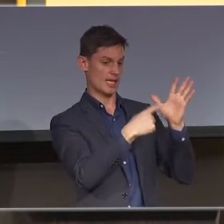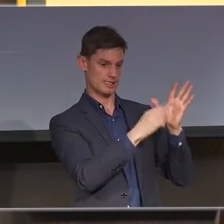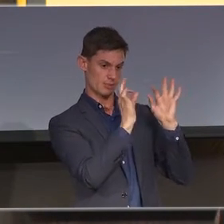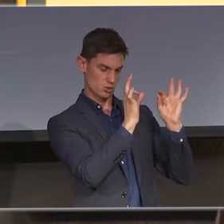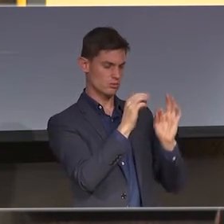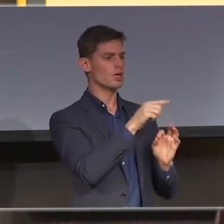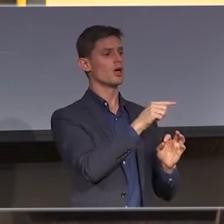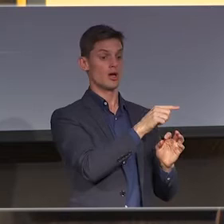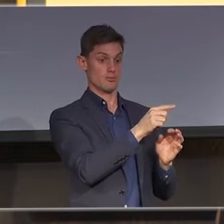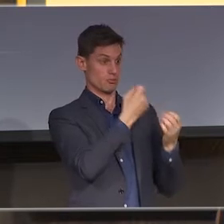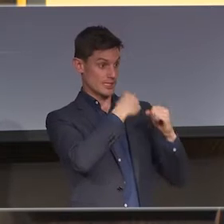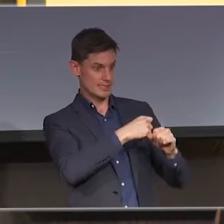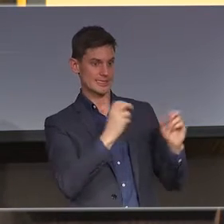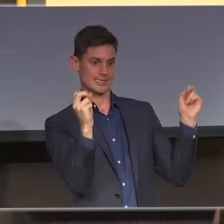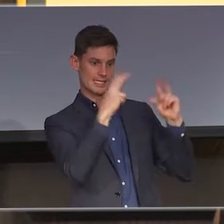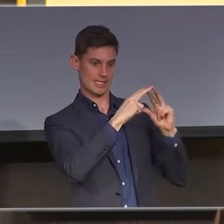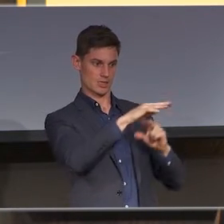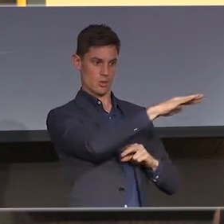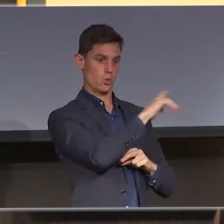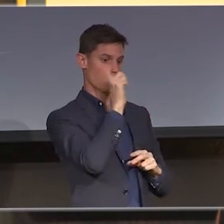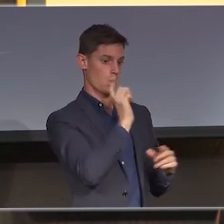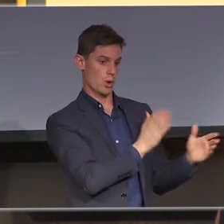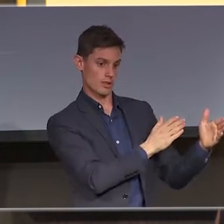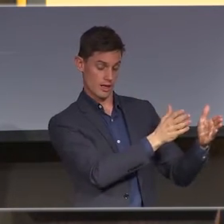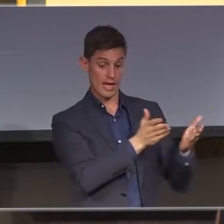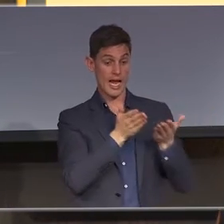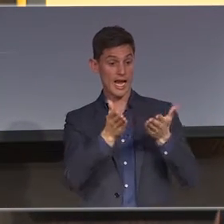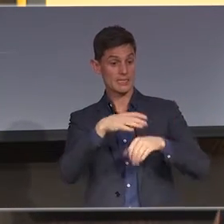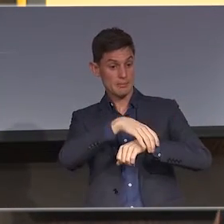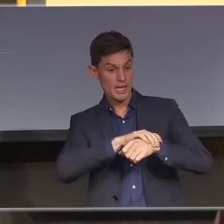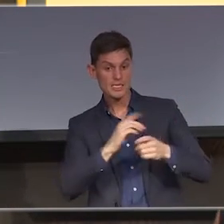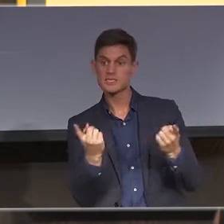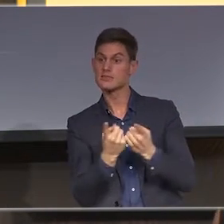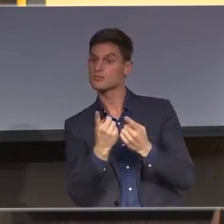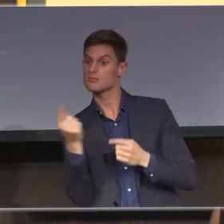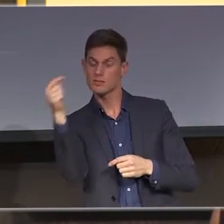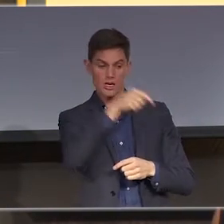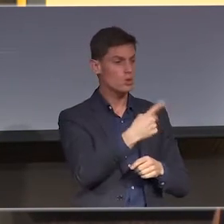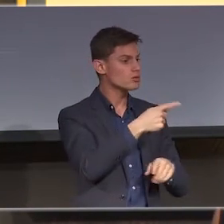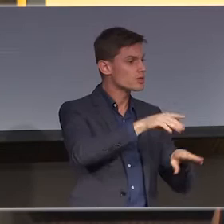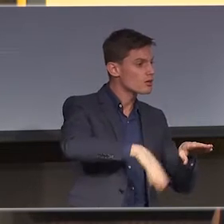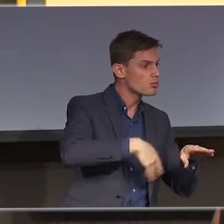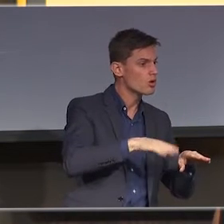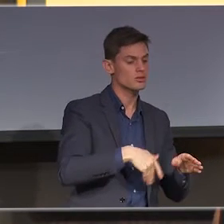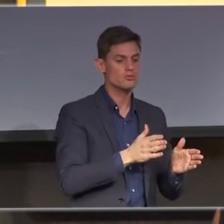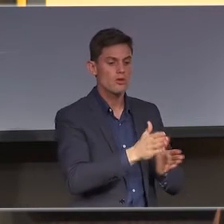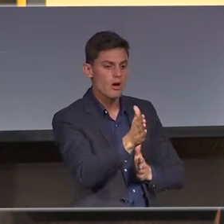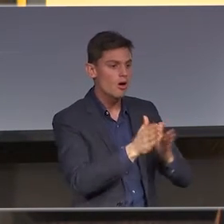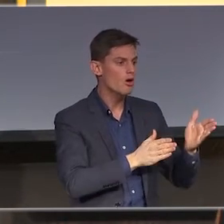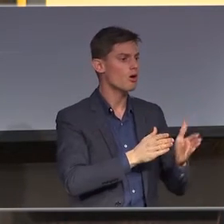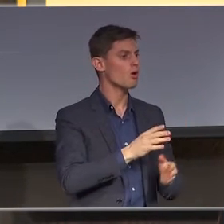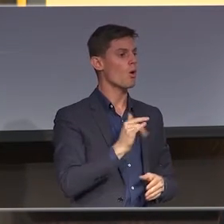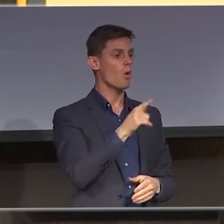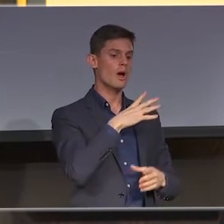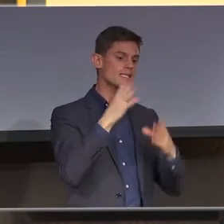protected Sydney Harbour and allowed police and other officials to remove people for skateboarding, rollerblading, panhandling or attempting